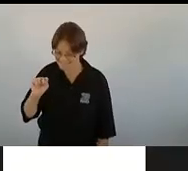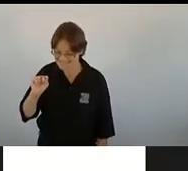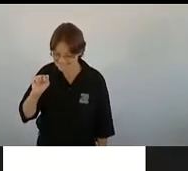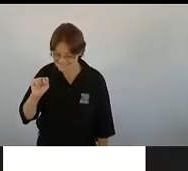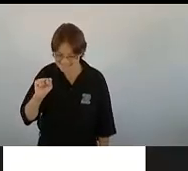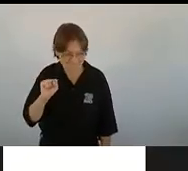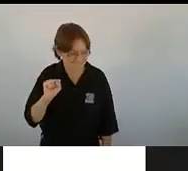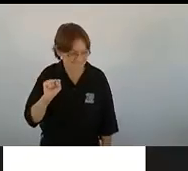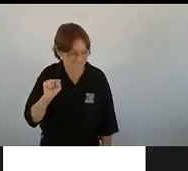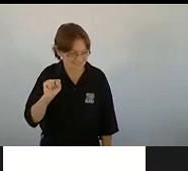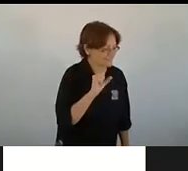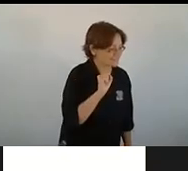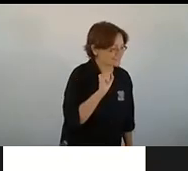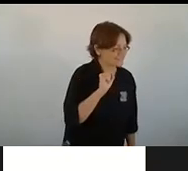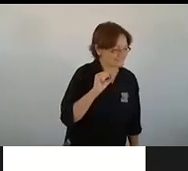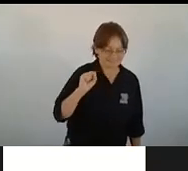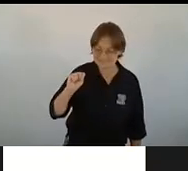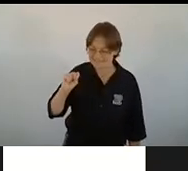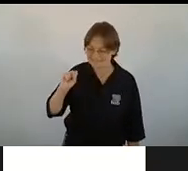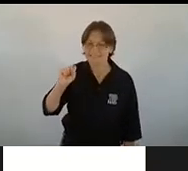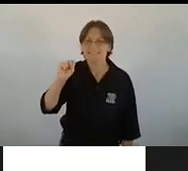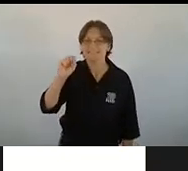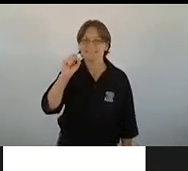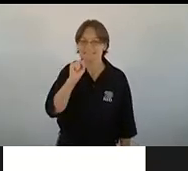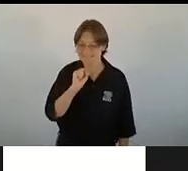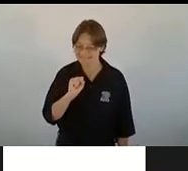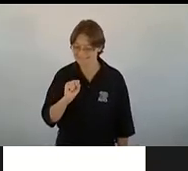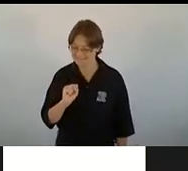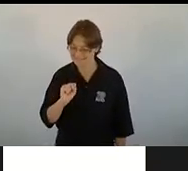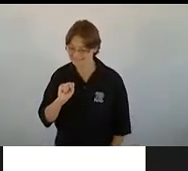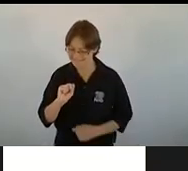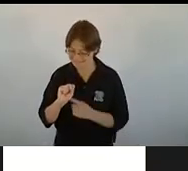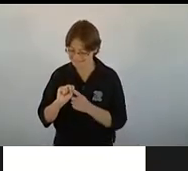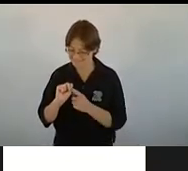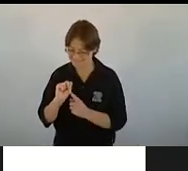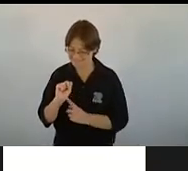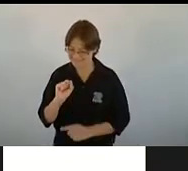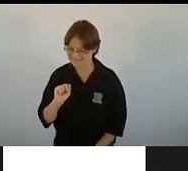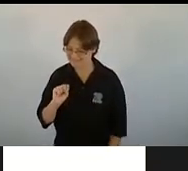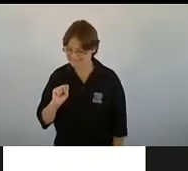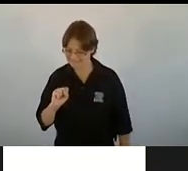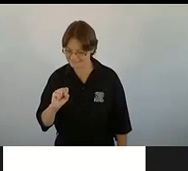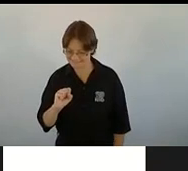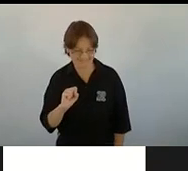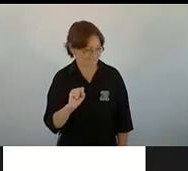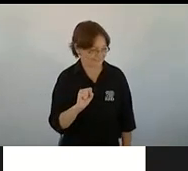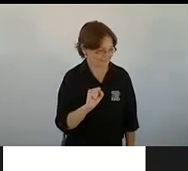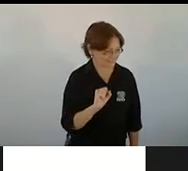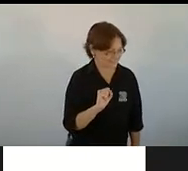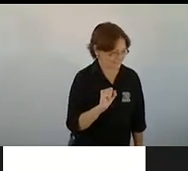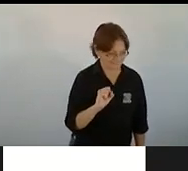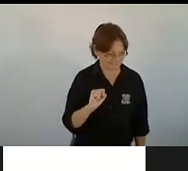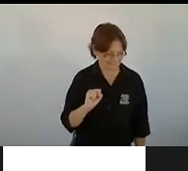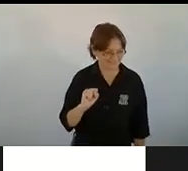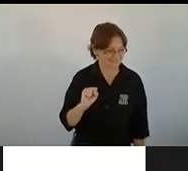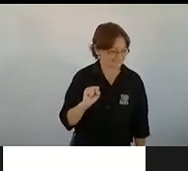And the S with the thumb in front. Remember the A has it on the side.